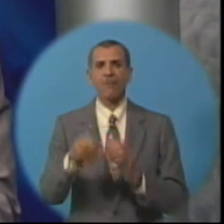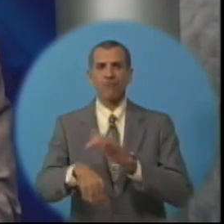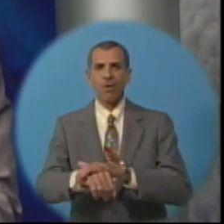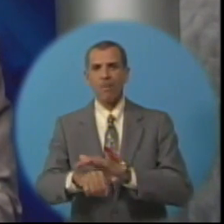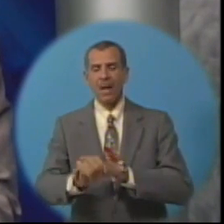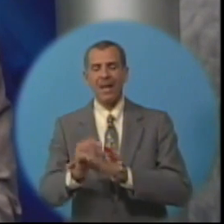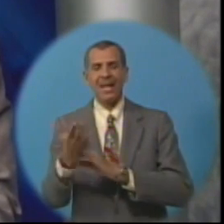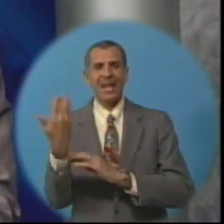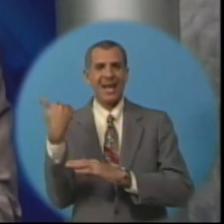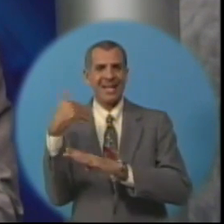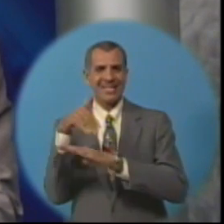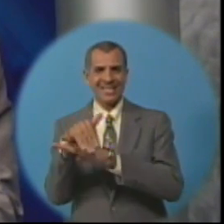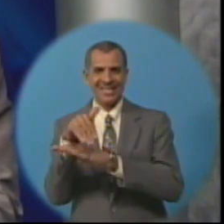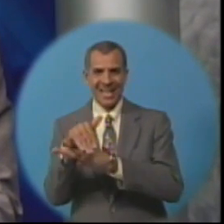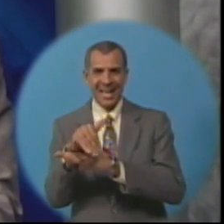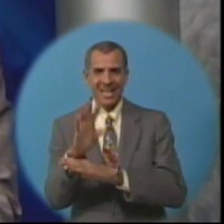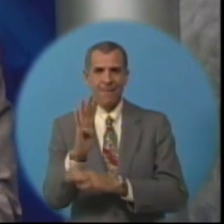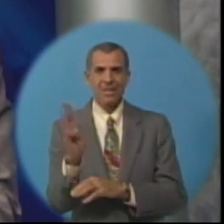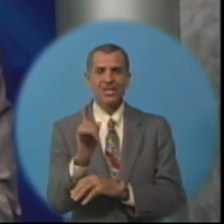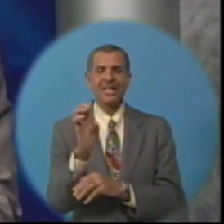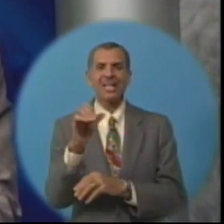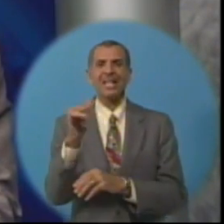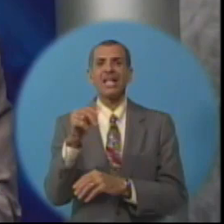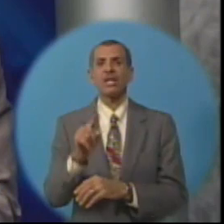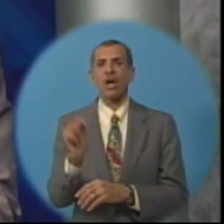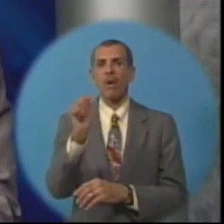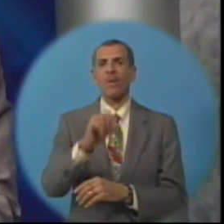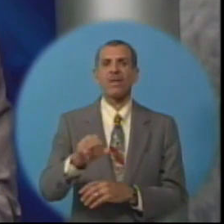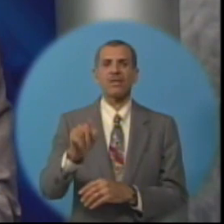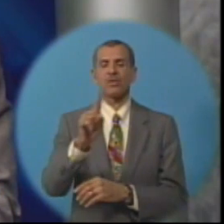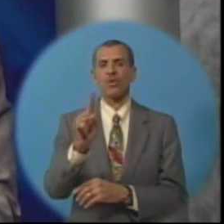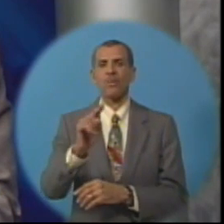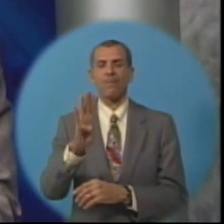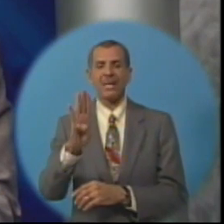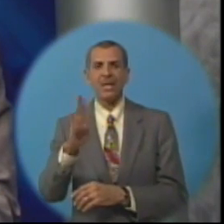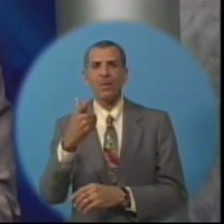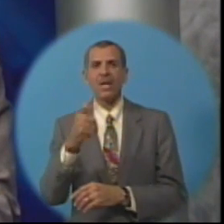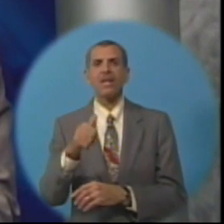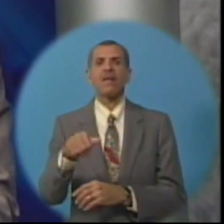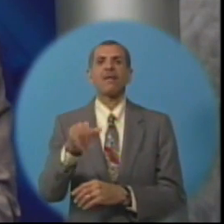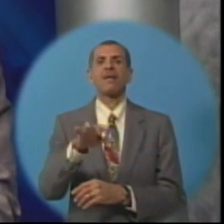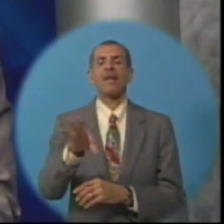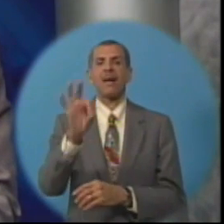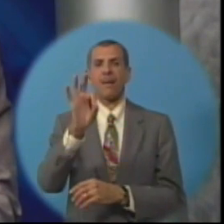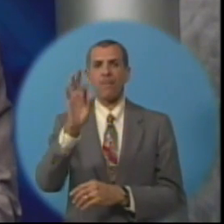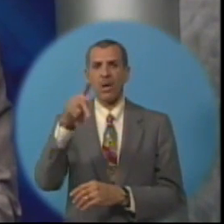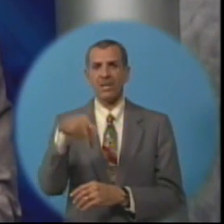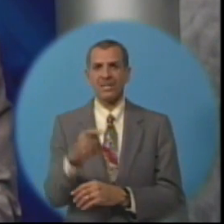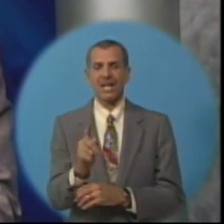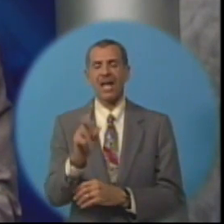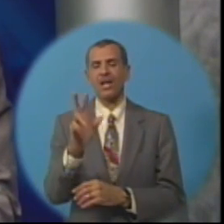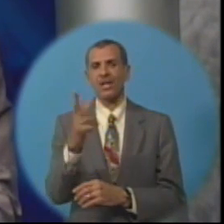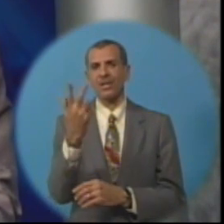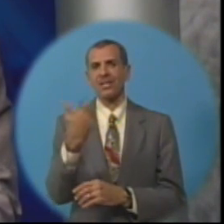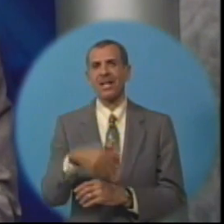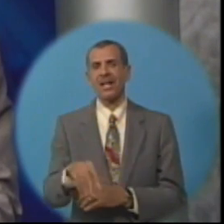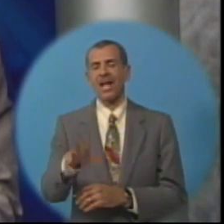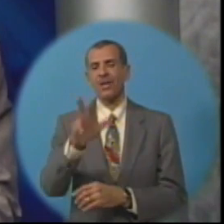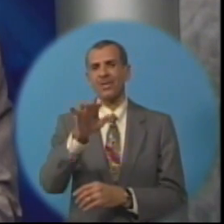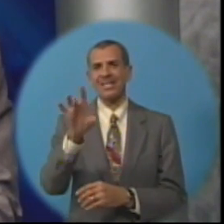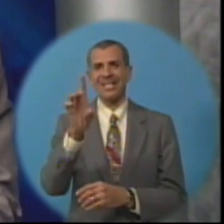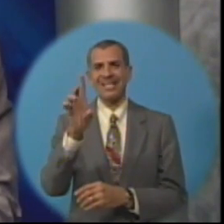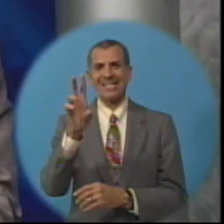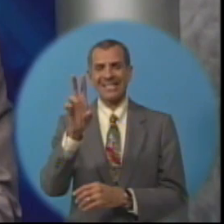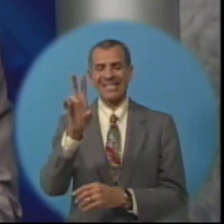Stadium last night. Bajan Elite topped Zone B with 9 points after registering their third victory in a row at the expense of 360